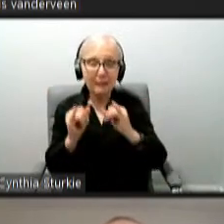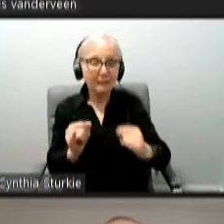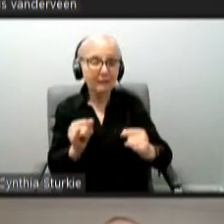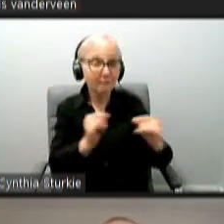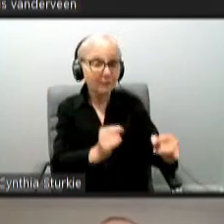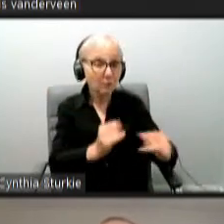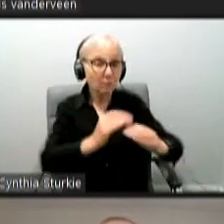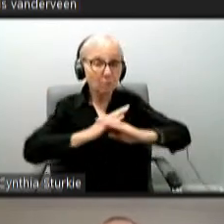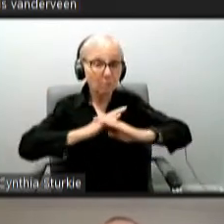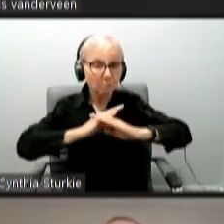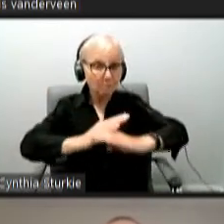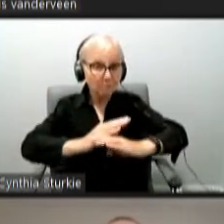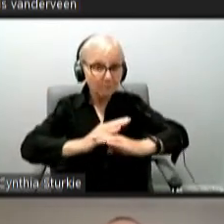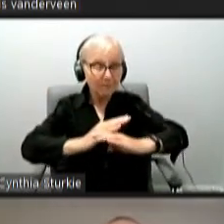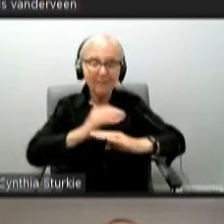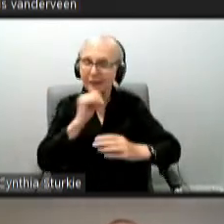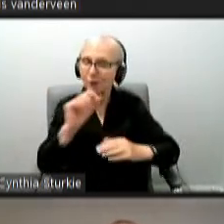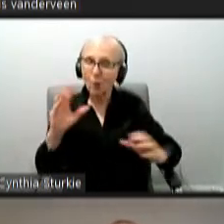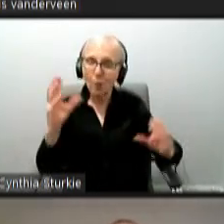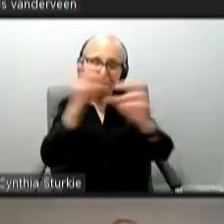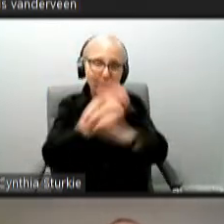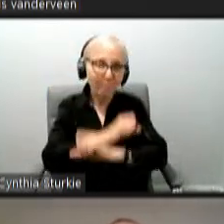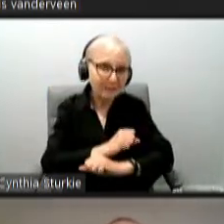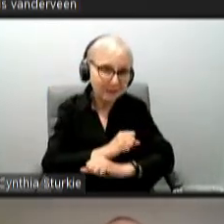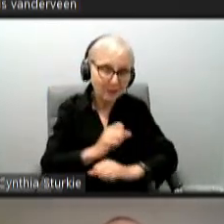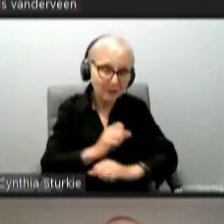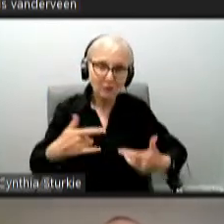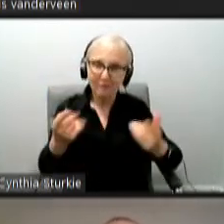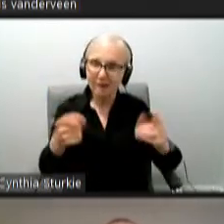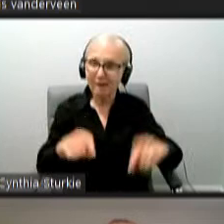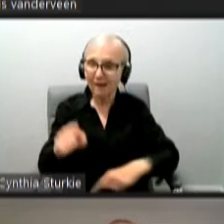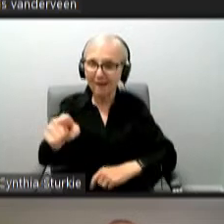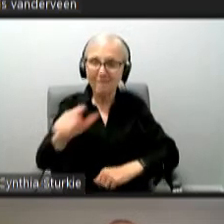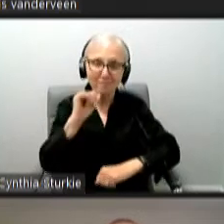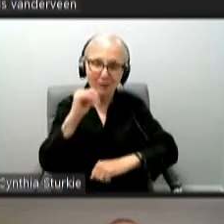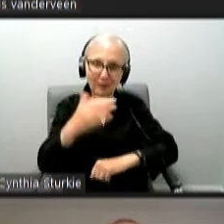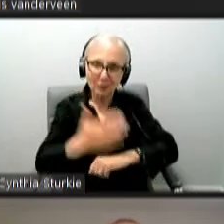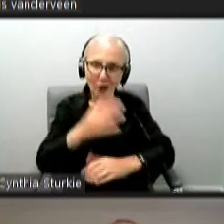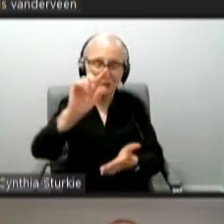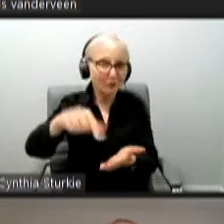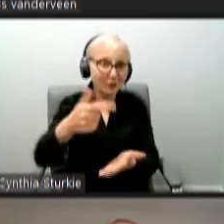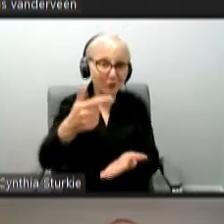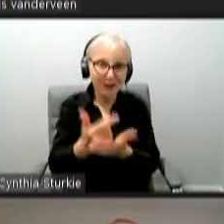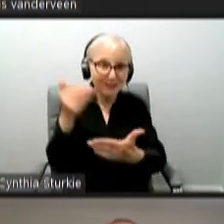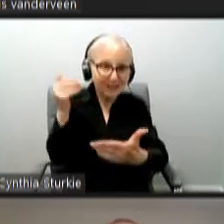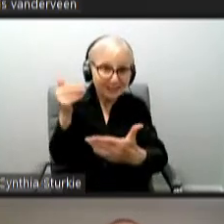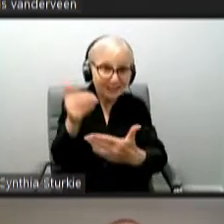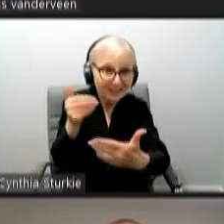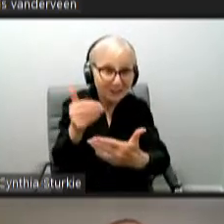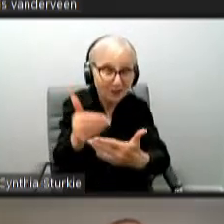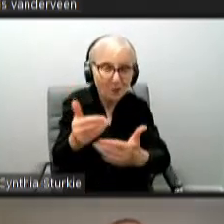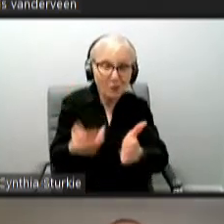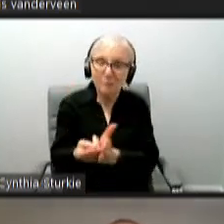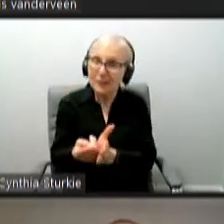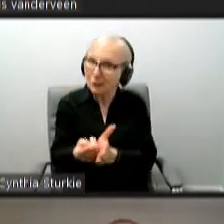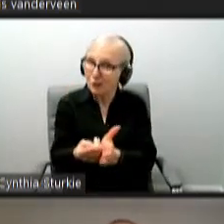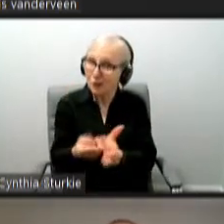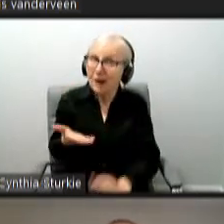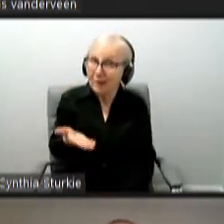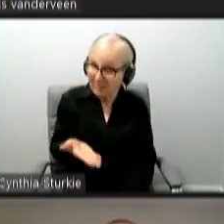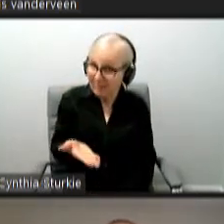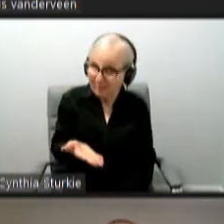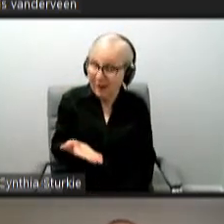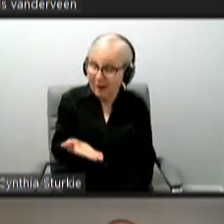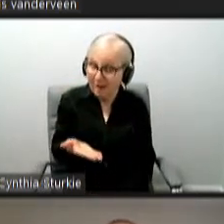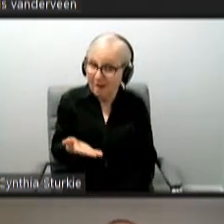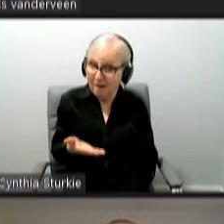precautions to ensure that they don't miss those types of events. I have my daughter's graduation coming up. And so ensuring that I can be there and not miss that